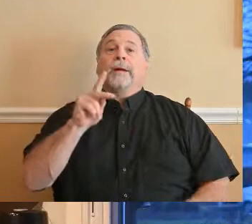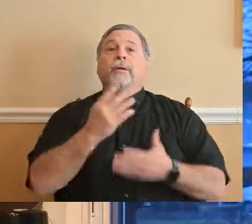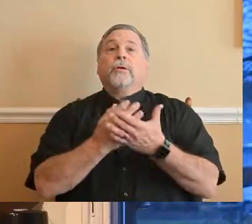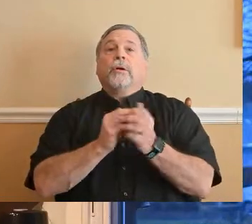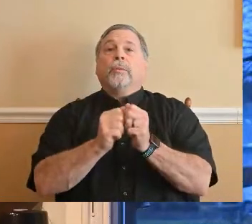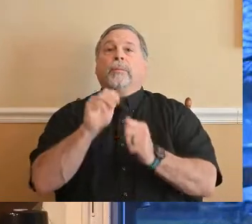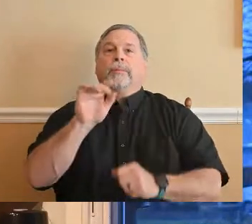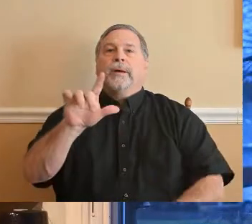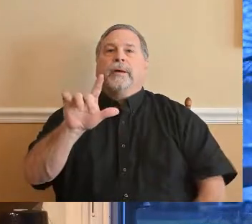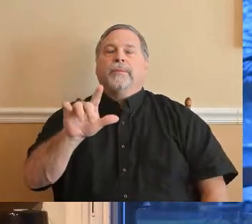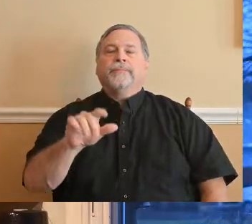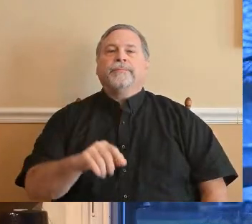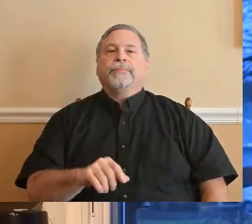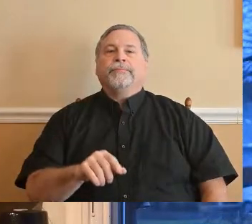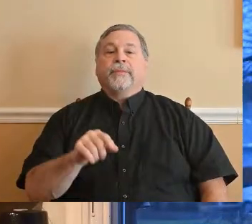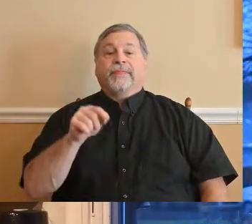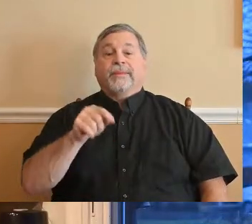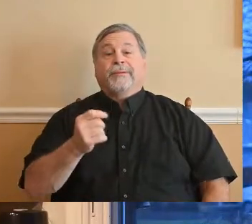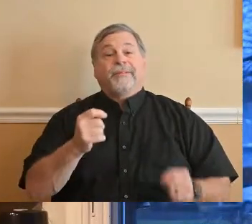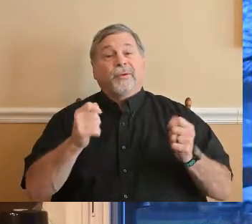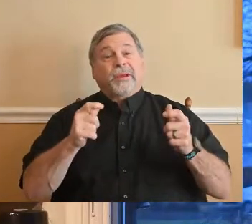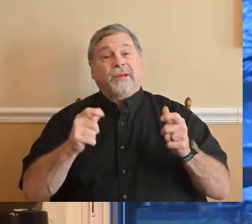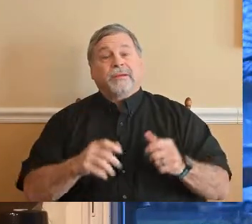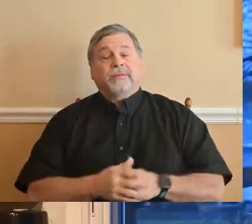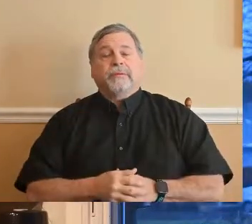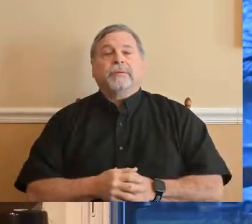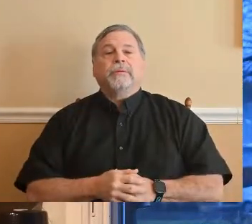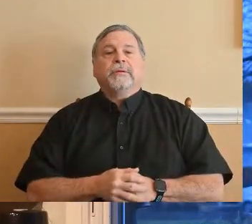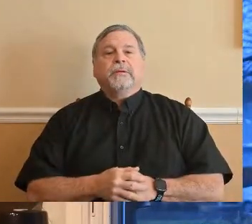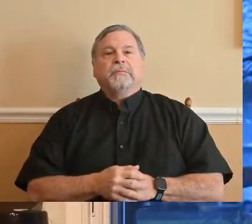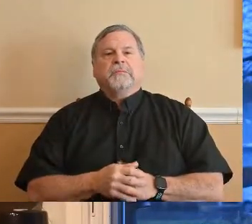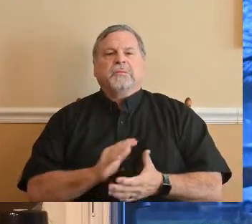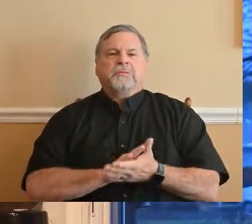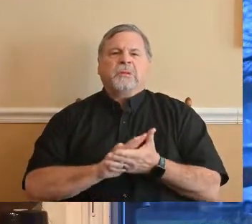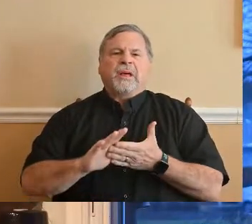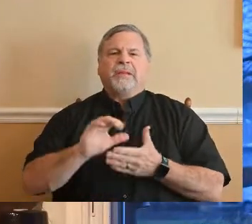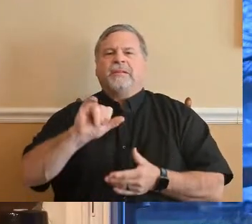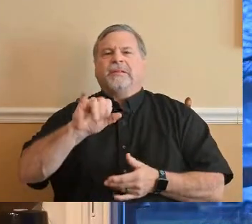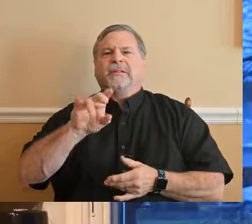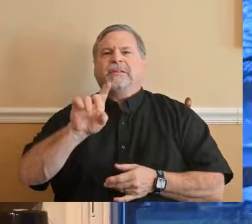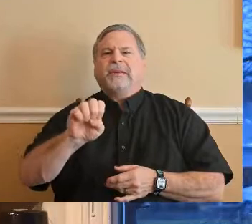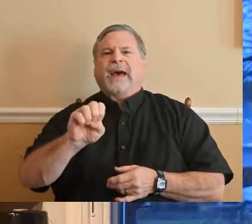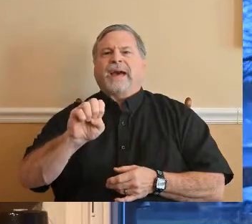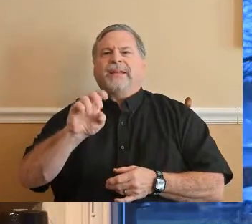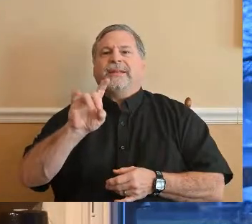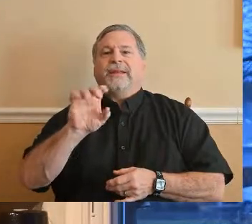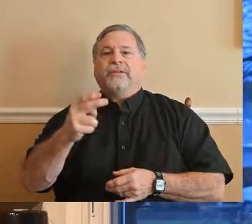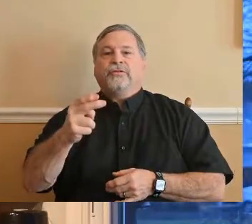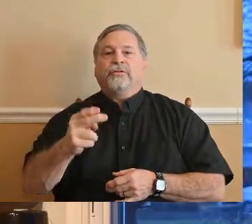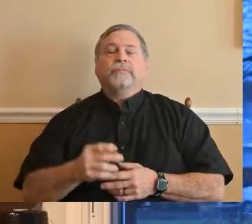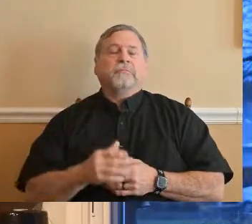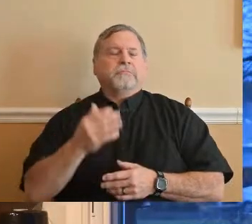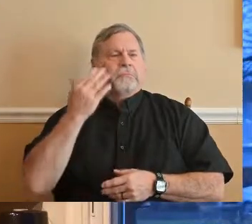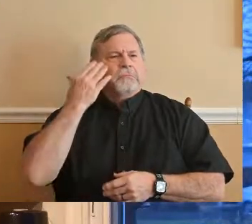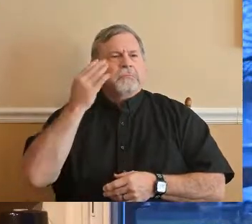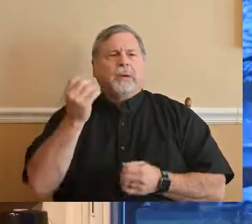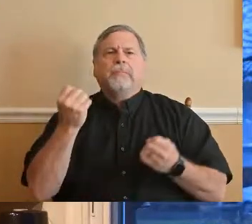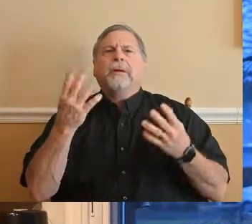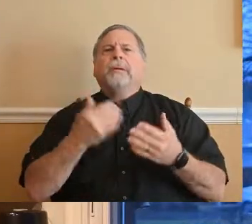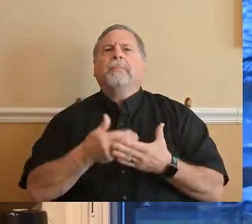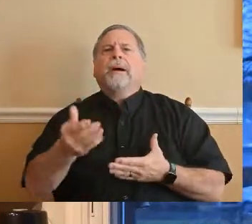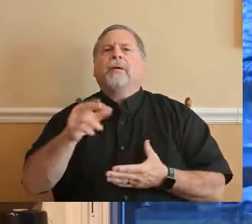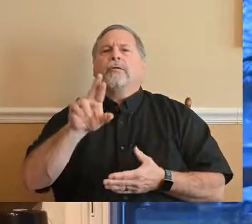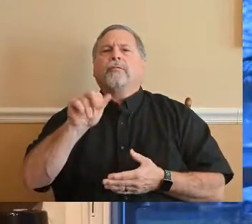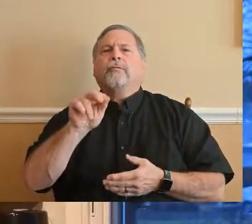Okay, welcome back to Cooking with Bill. This is going to be very quick, but it's a nice side dish. Now, I don't know how many of you